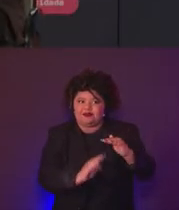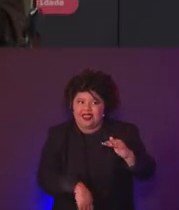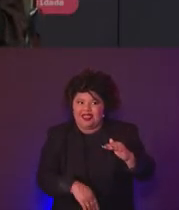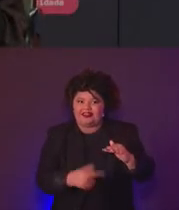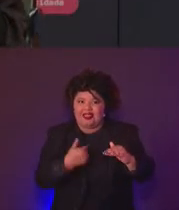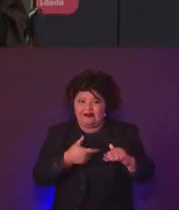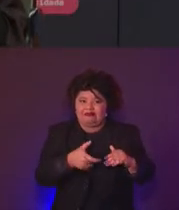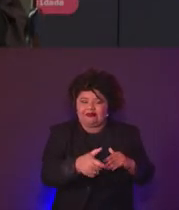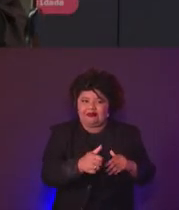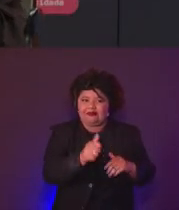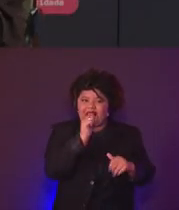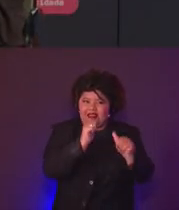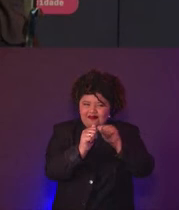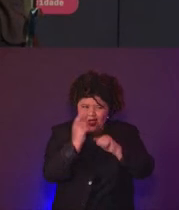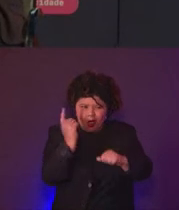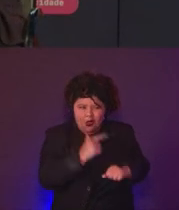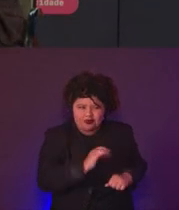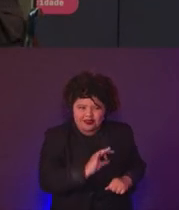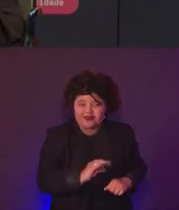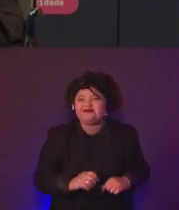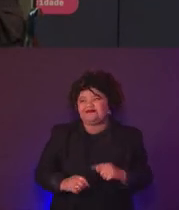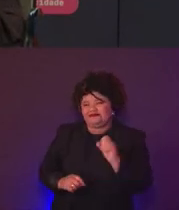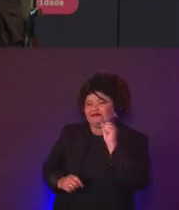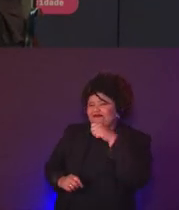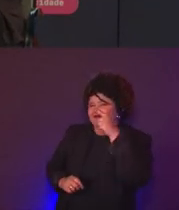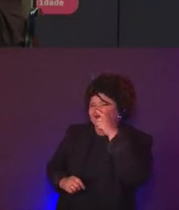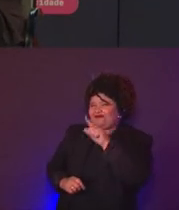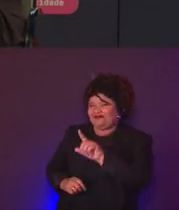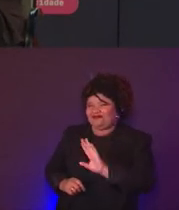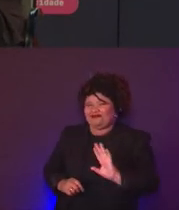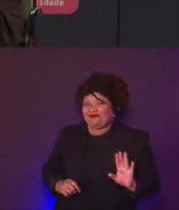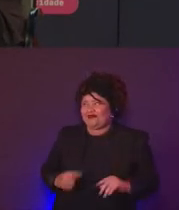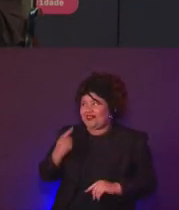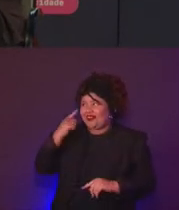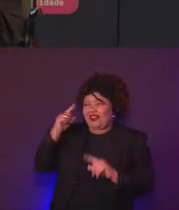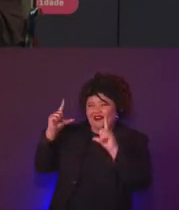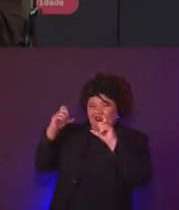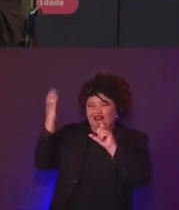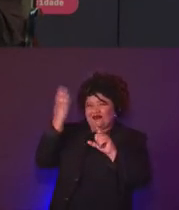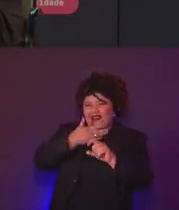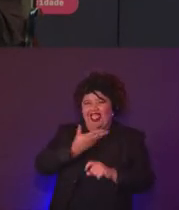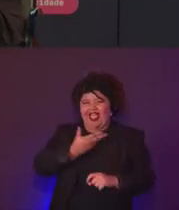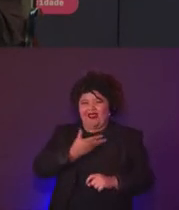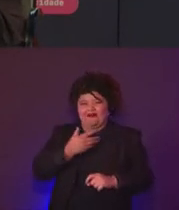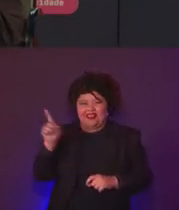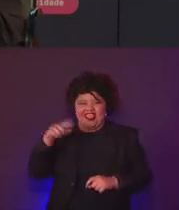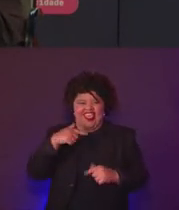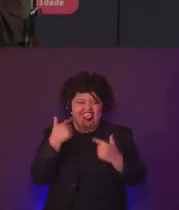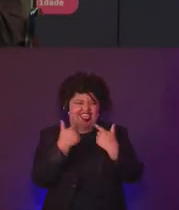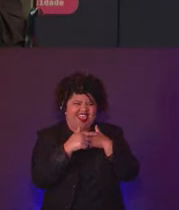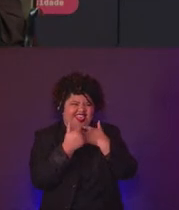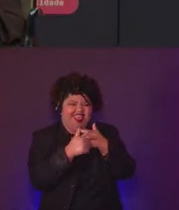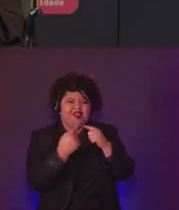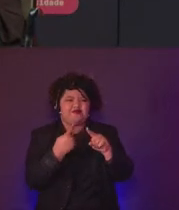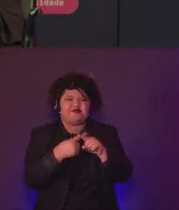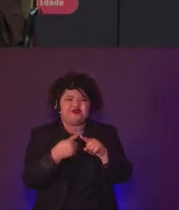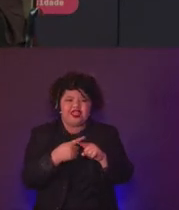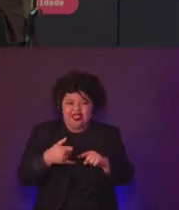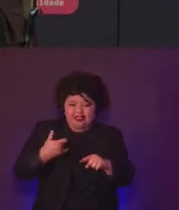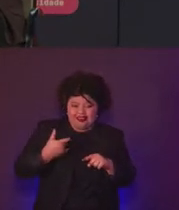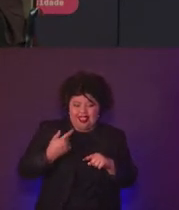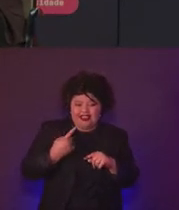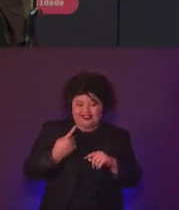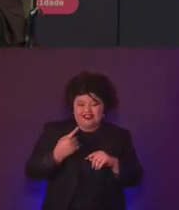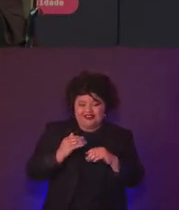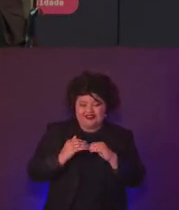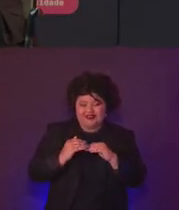good punishment. Yeah, and so that's a picture of me and my friends laughing about me getting in trouble, busted by my dad. And